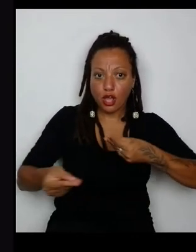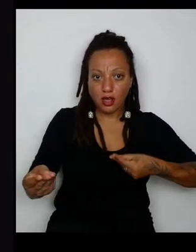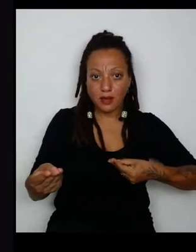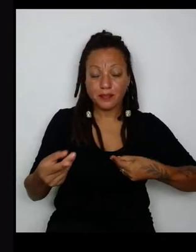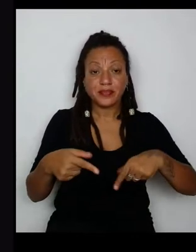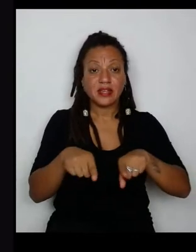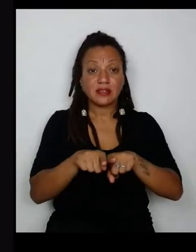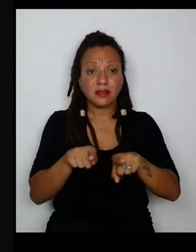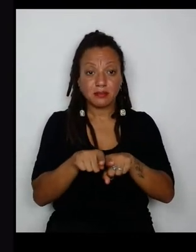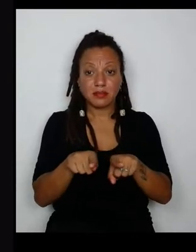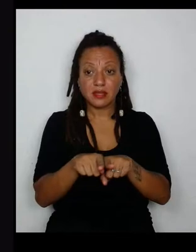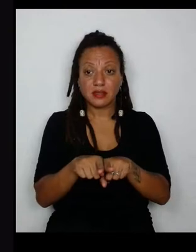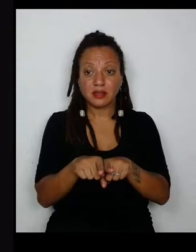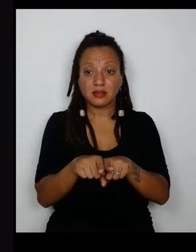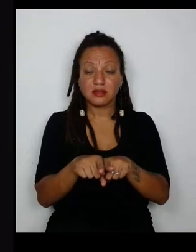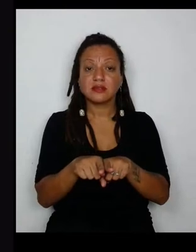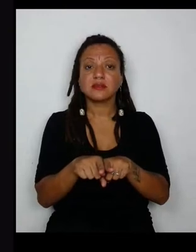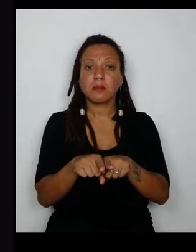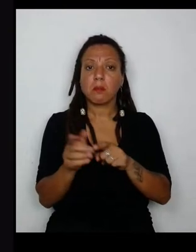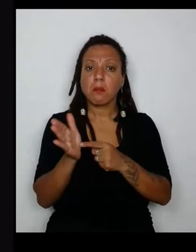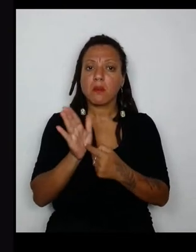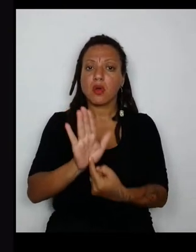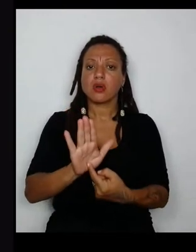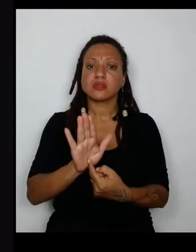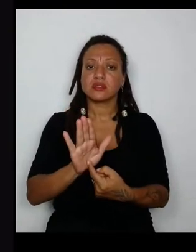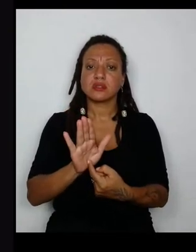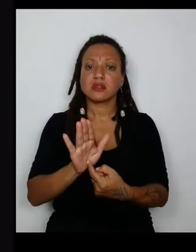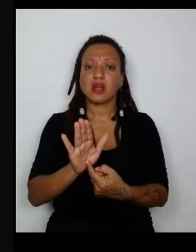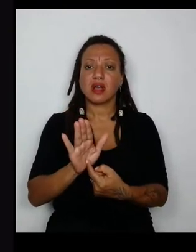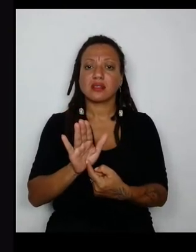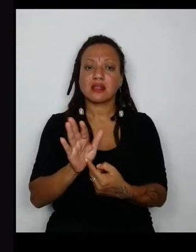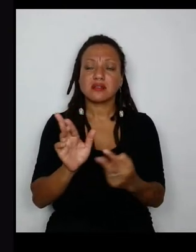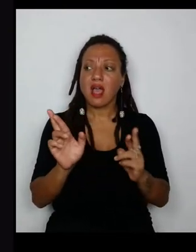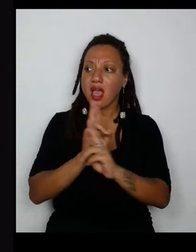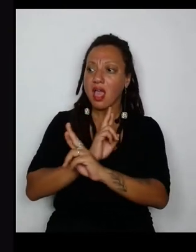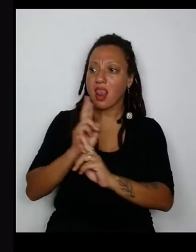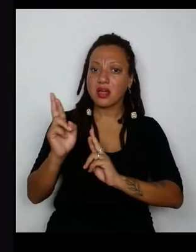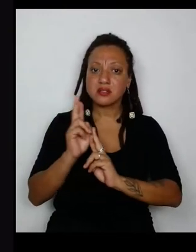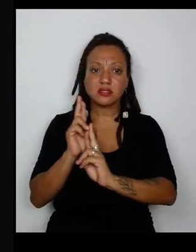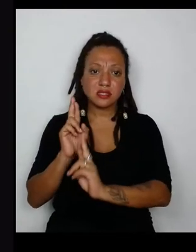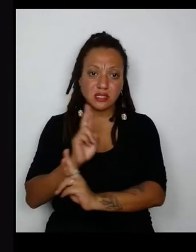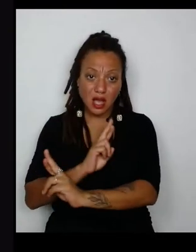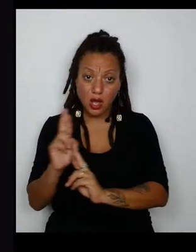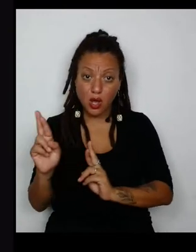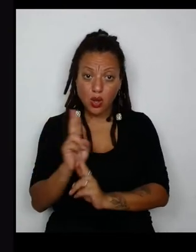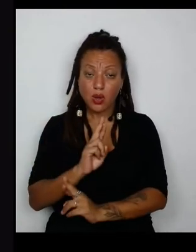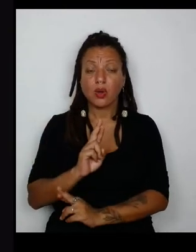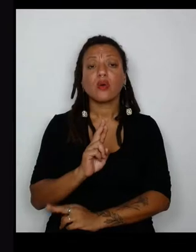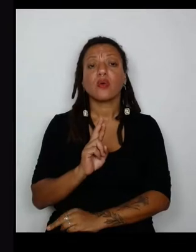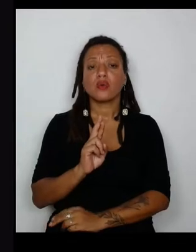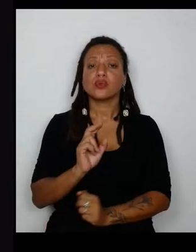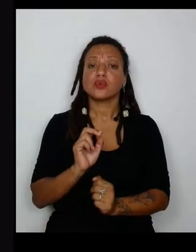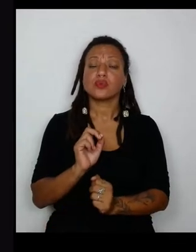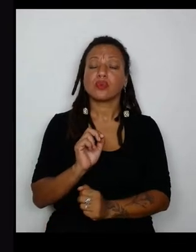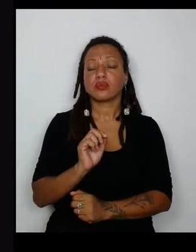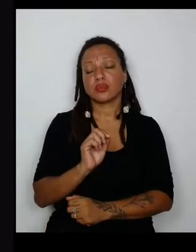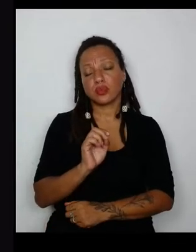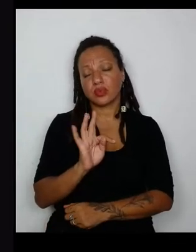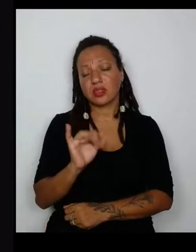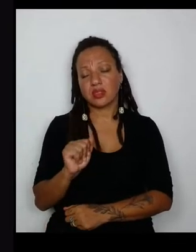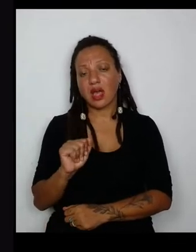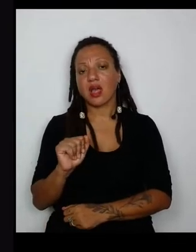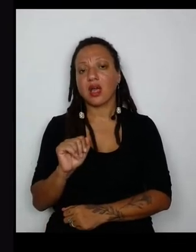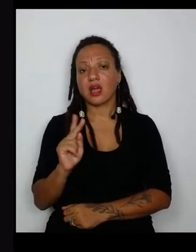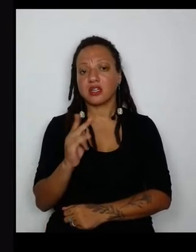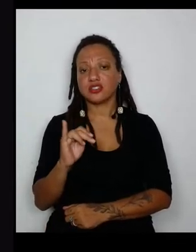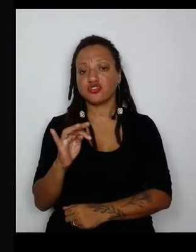gogan's relationships in tahiti and the it's also interesting to note that tin corn beef was apparently a regular